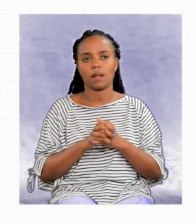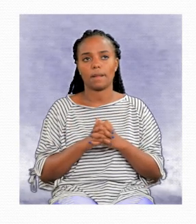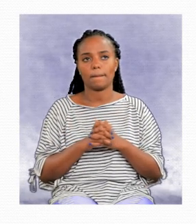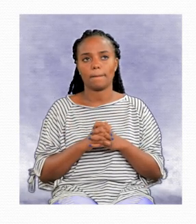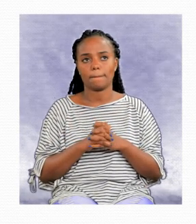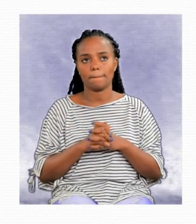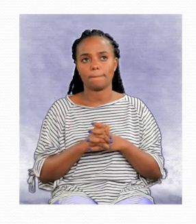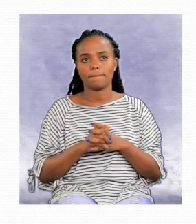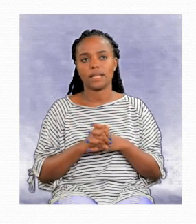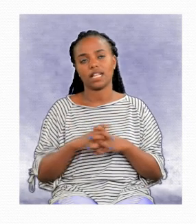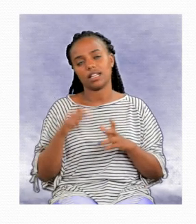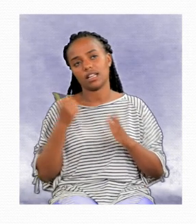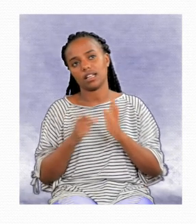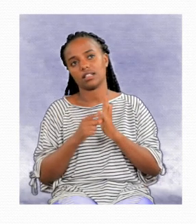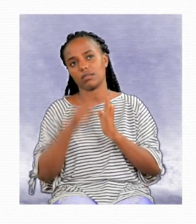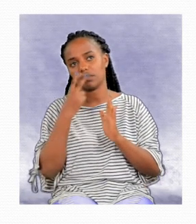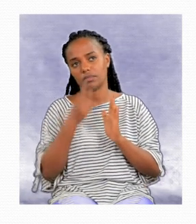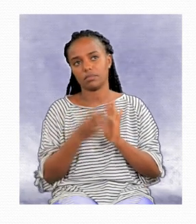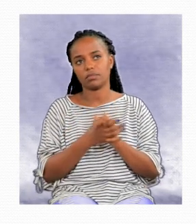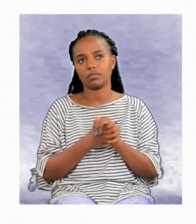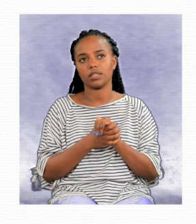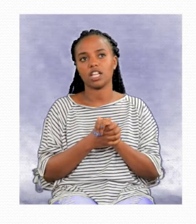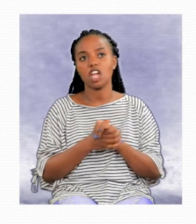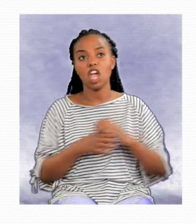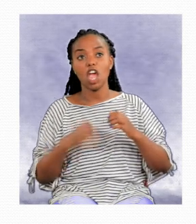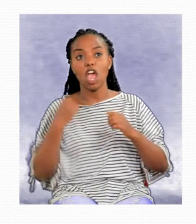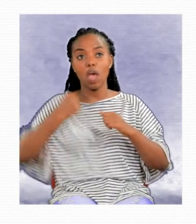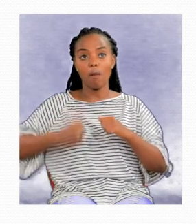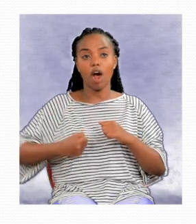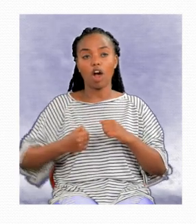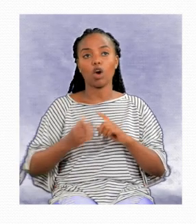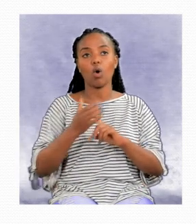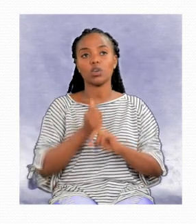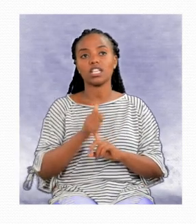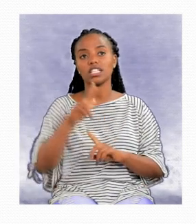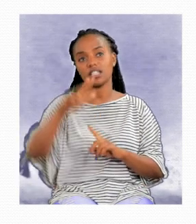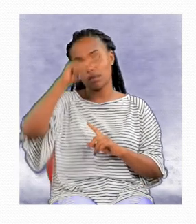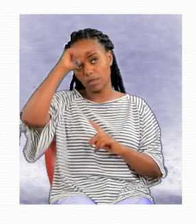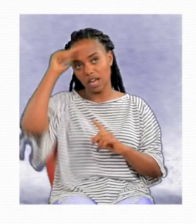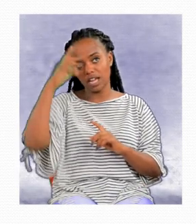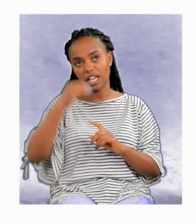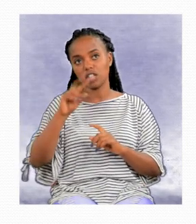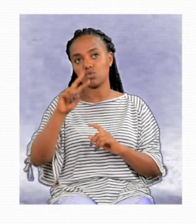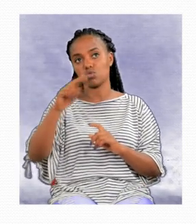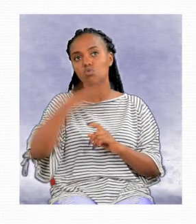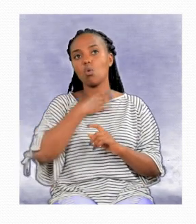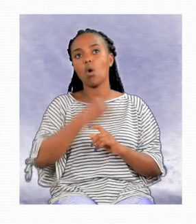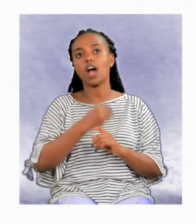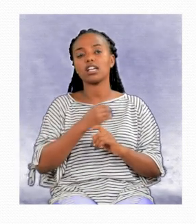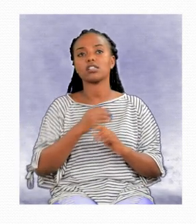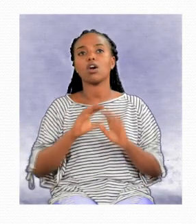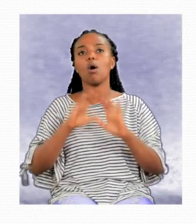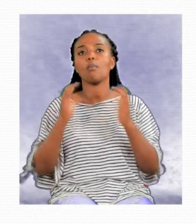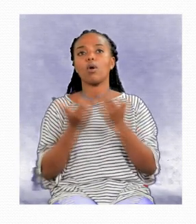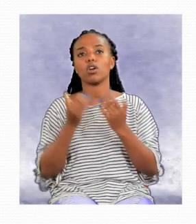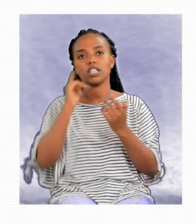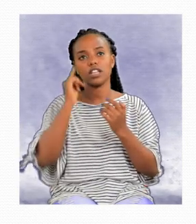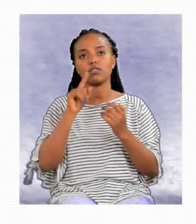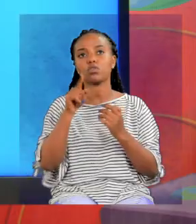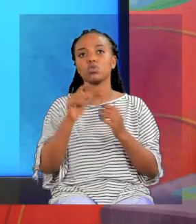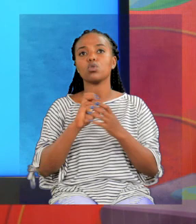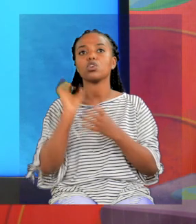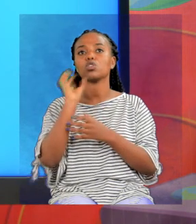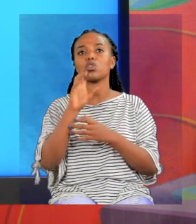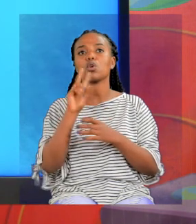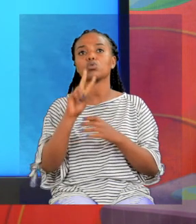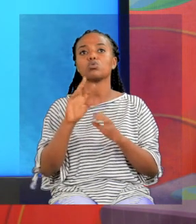now let's see second example. A bag contains 3 black and 2 white balls. If we draw 2 balls,